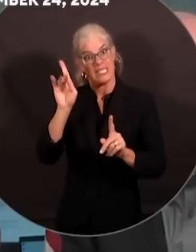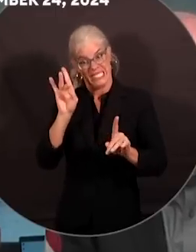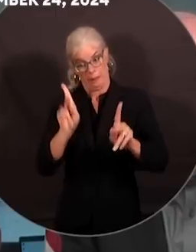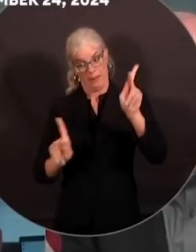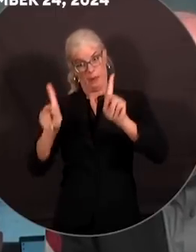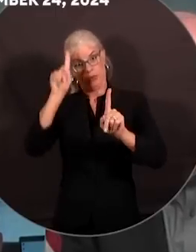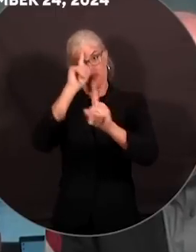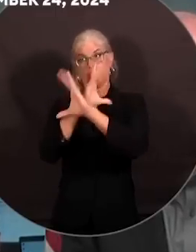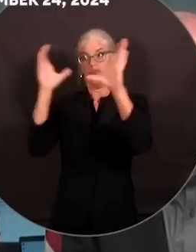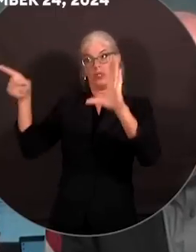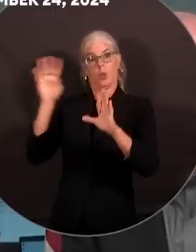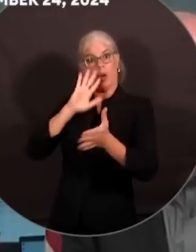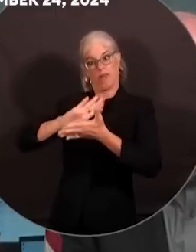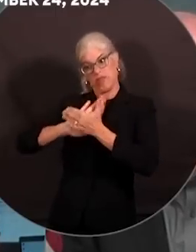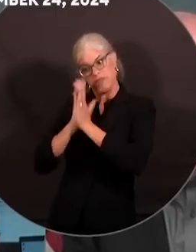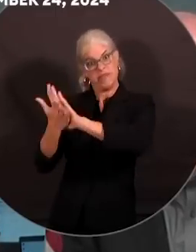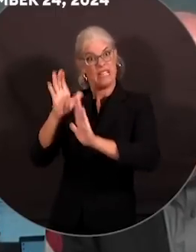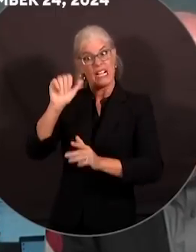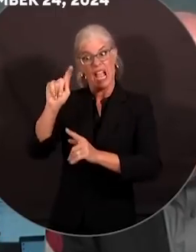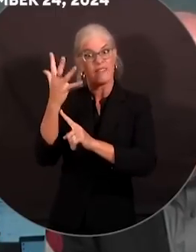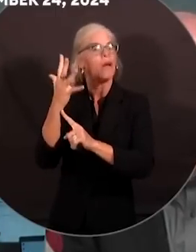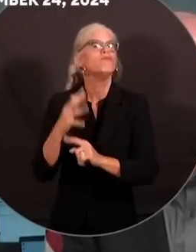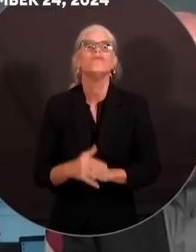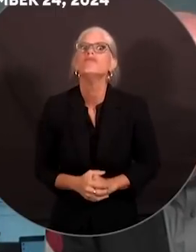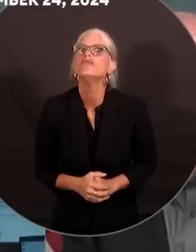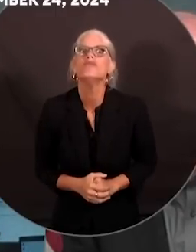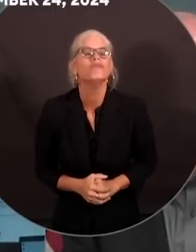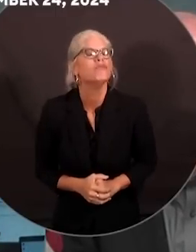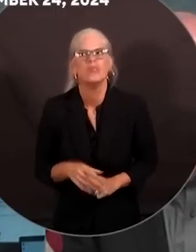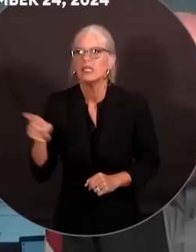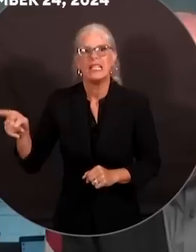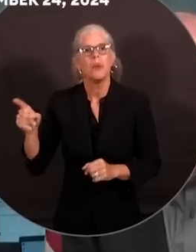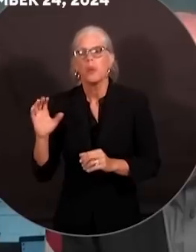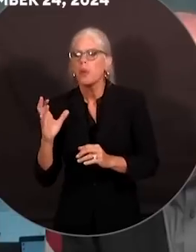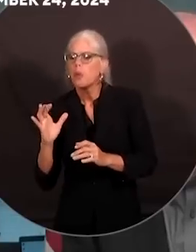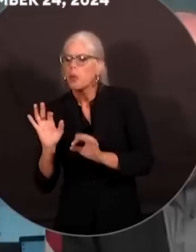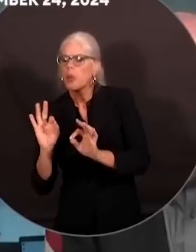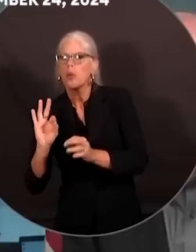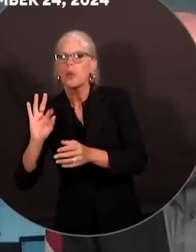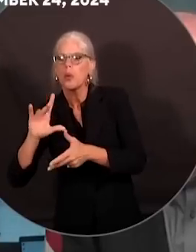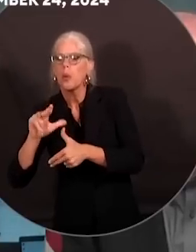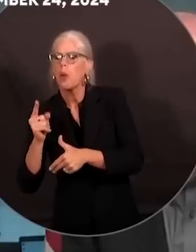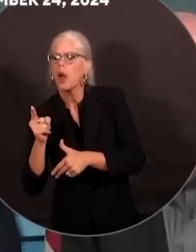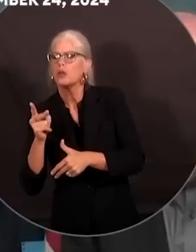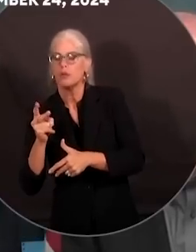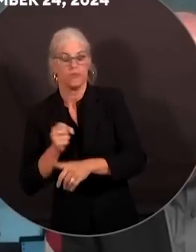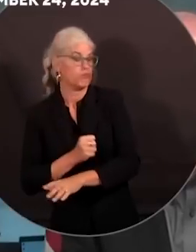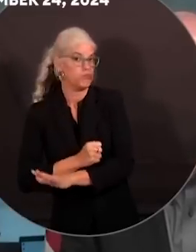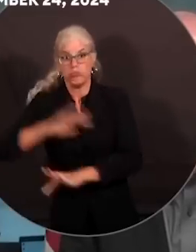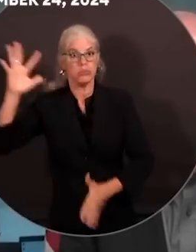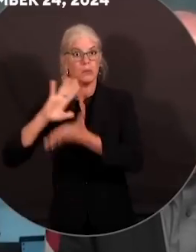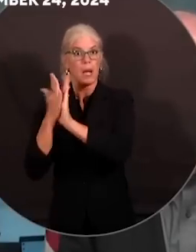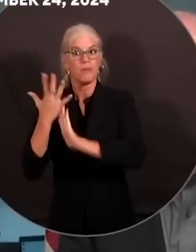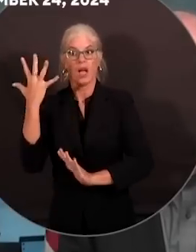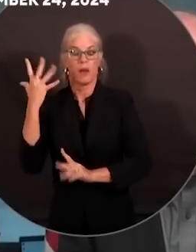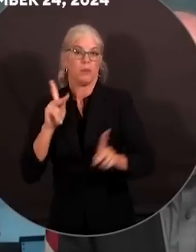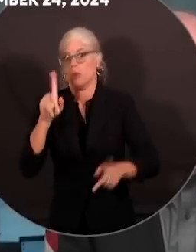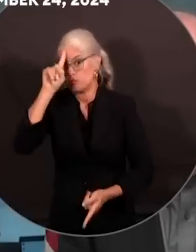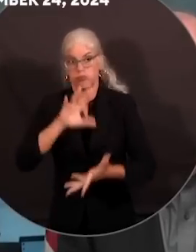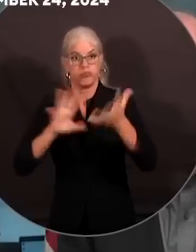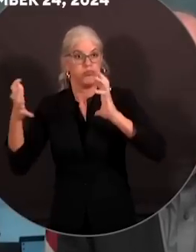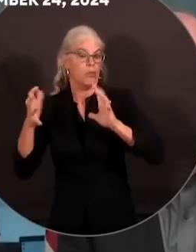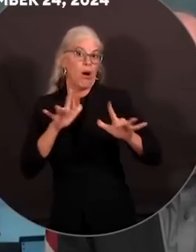5 at the time. It really went quickly. It really intensified. So I think one of the reasons that the Hurricane